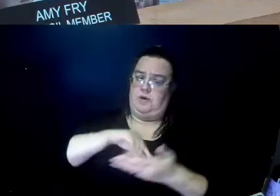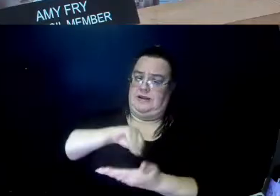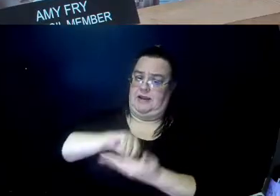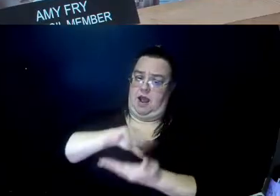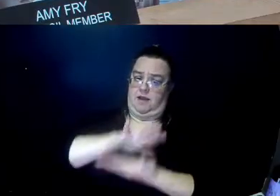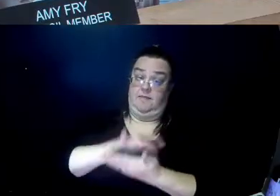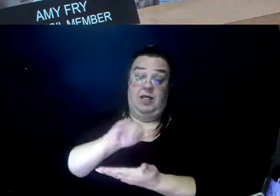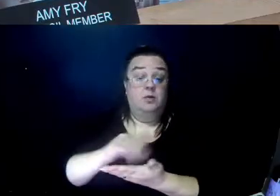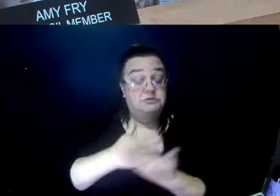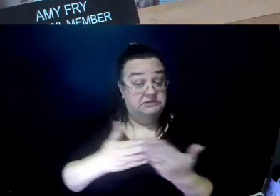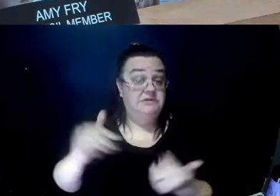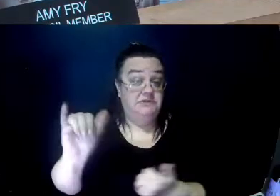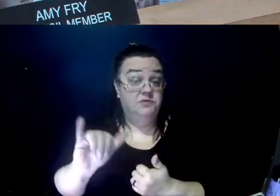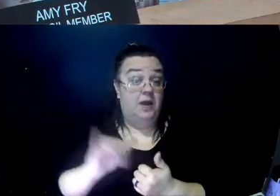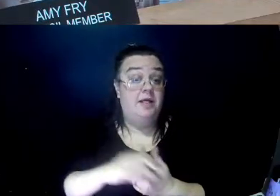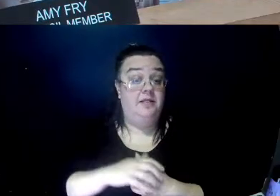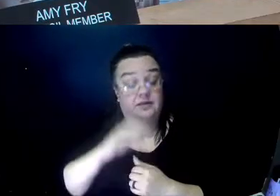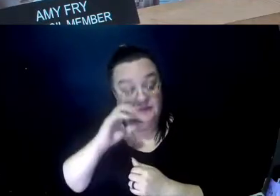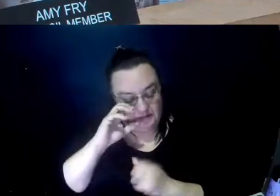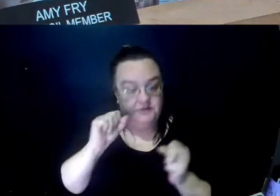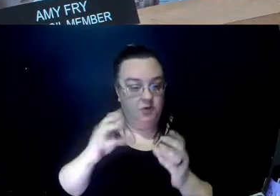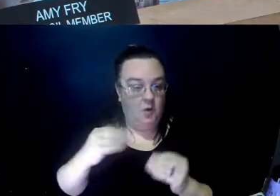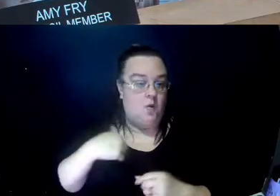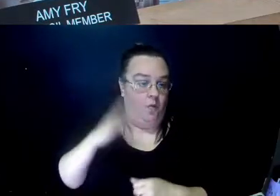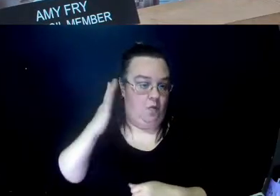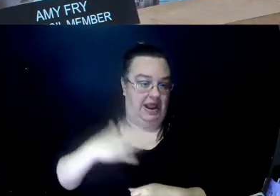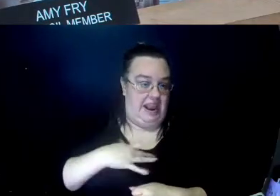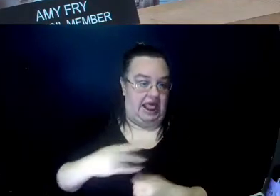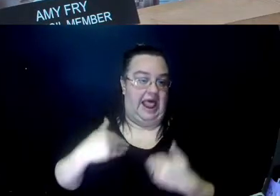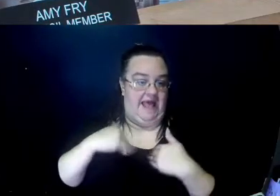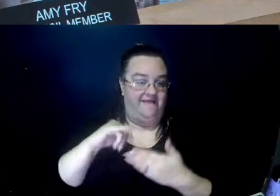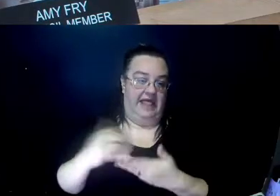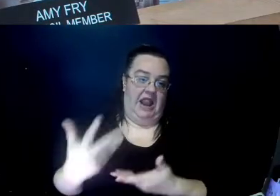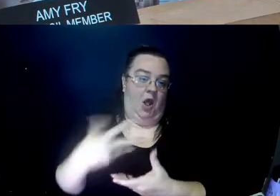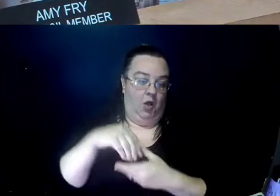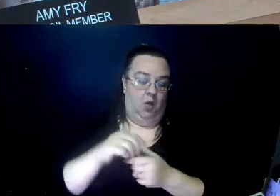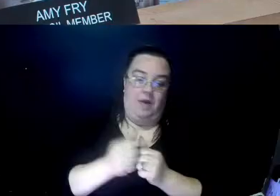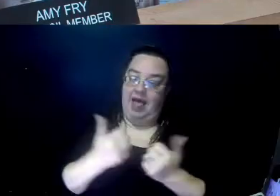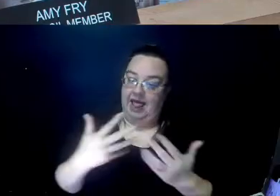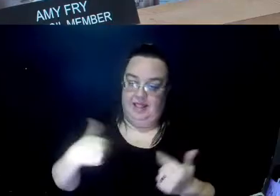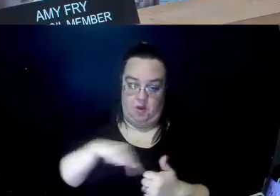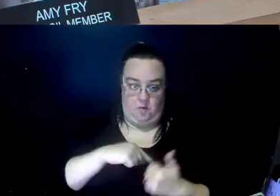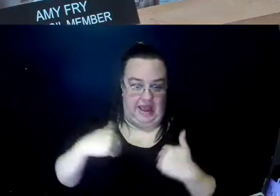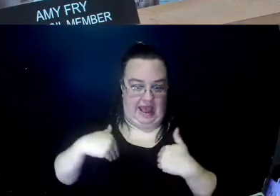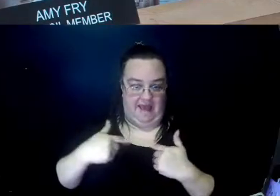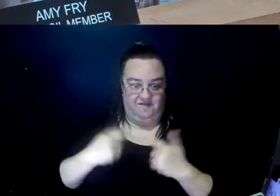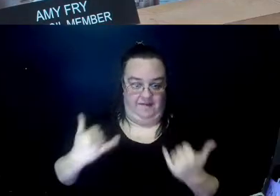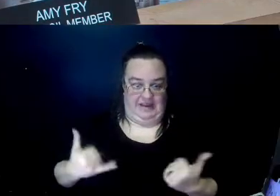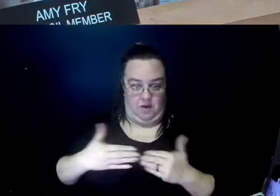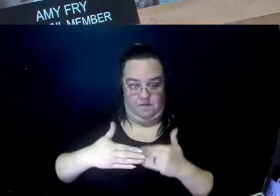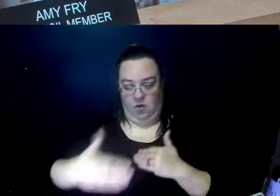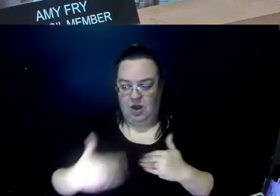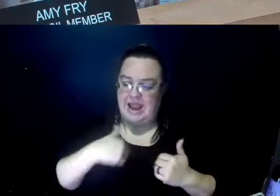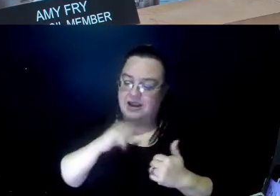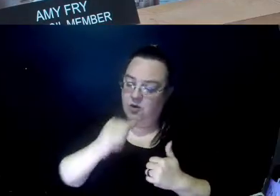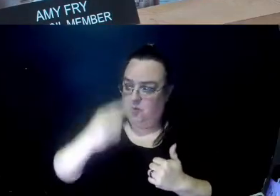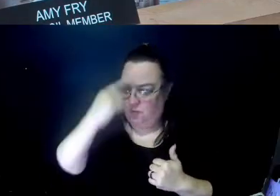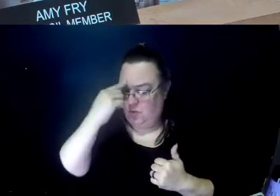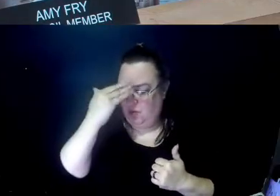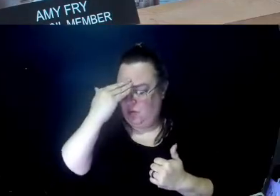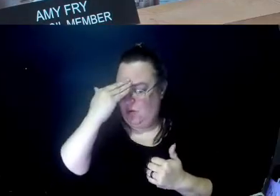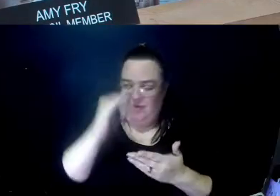So I would like that to be included in anything that we have moving forward. I don't know if an MOU is the